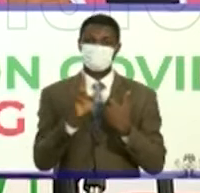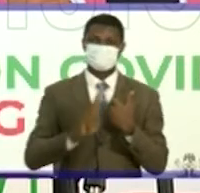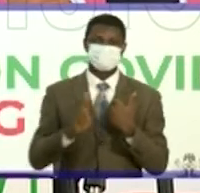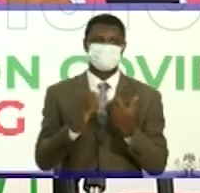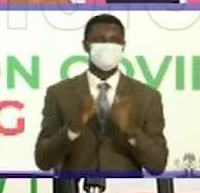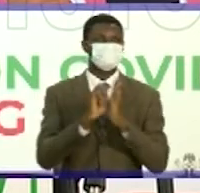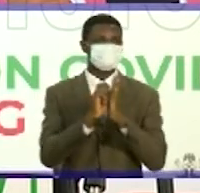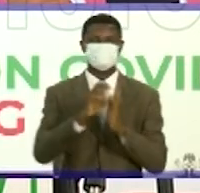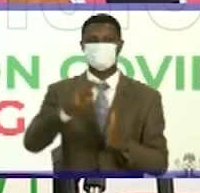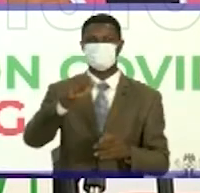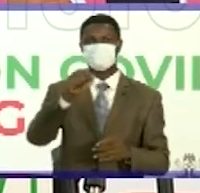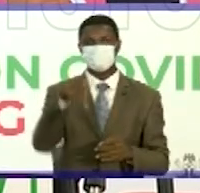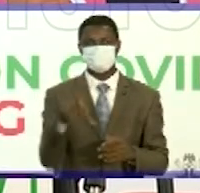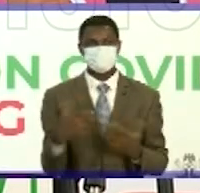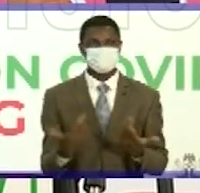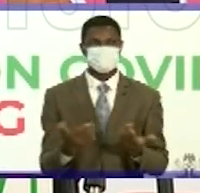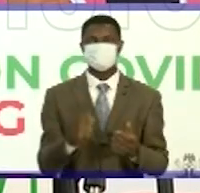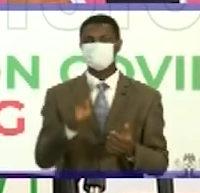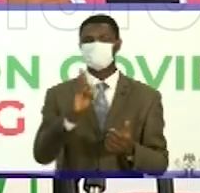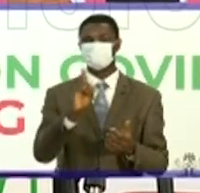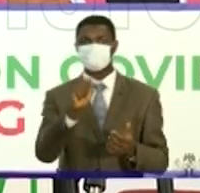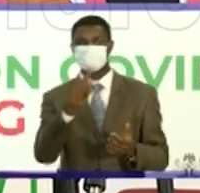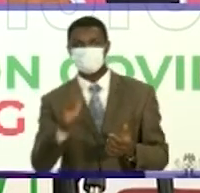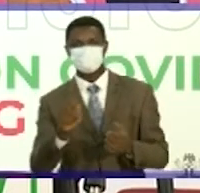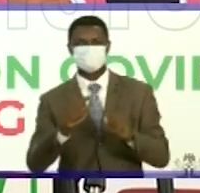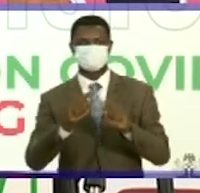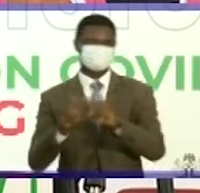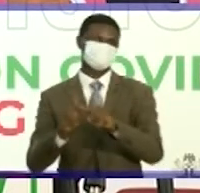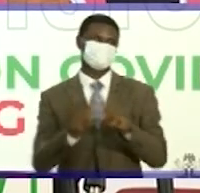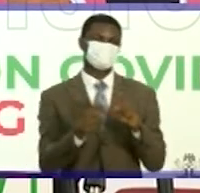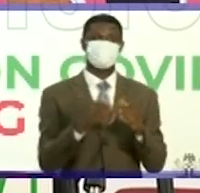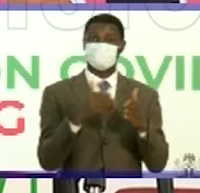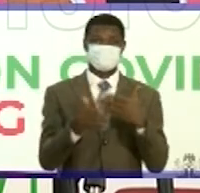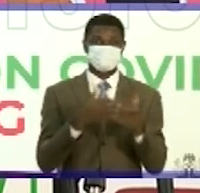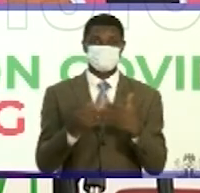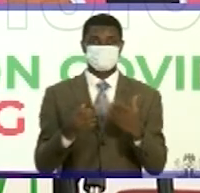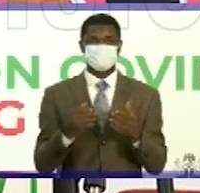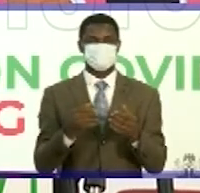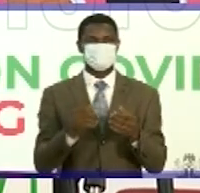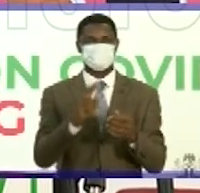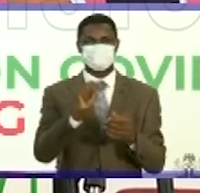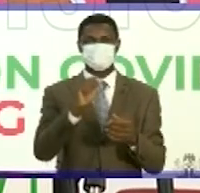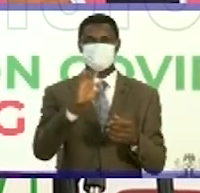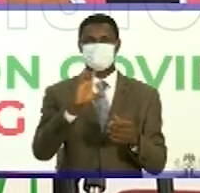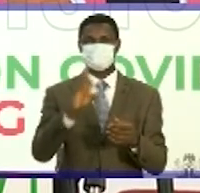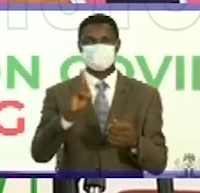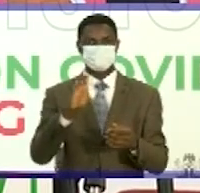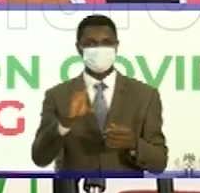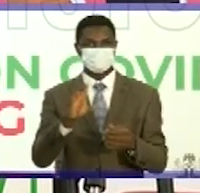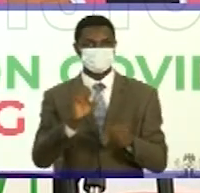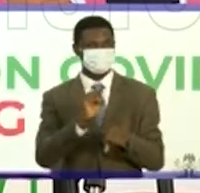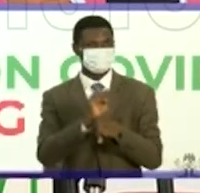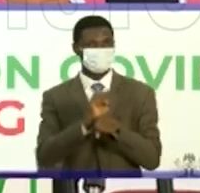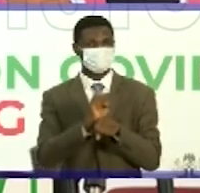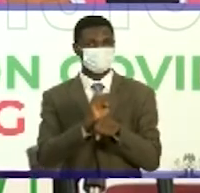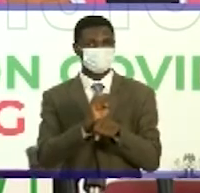movement data, etc. But nevertheless, the surveillance that NCDC is doing, for instance, their ability